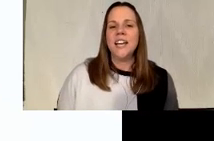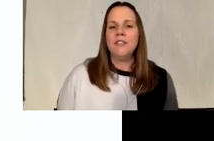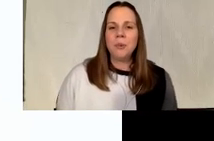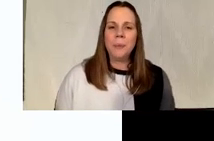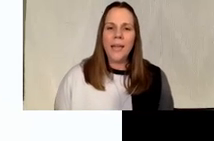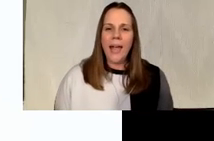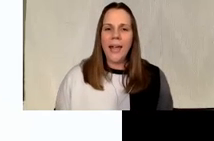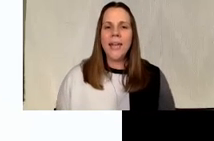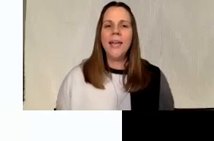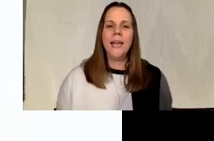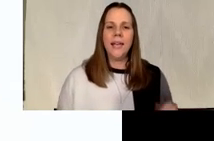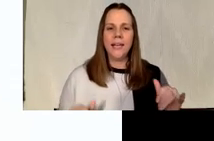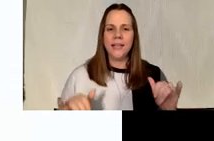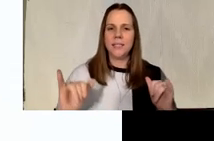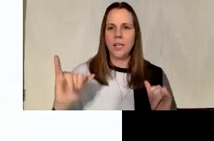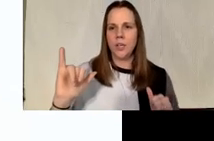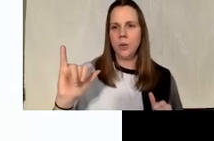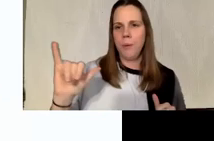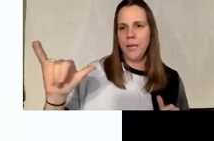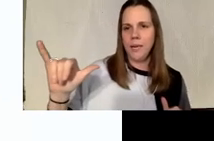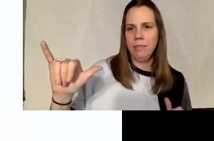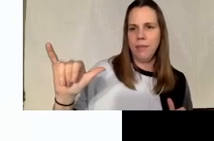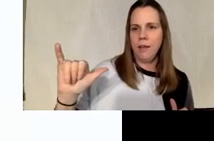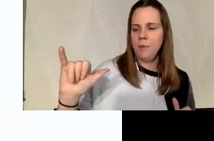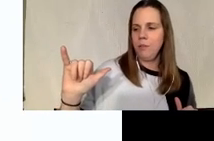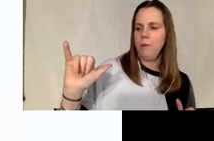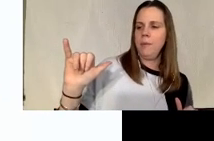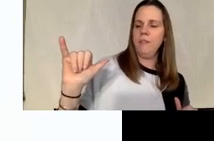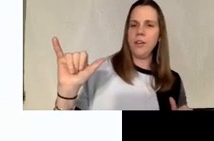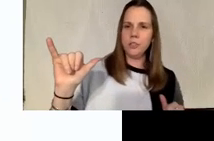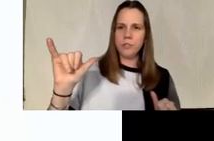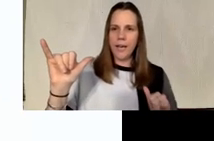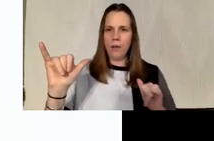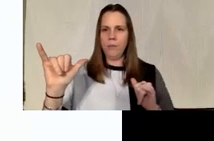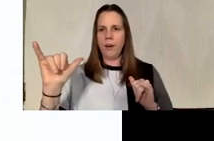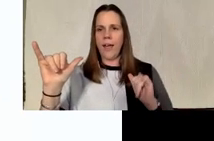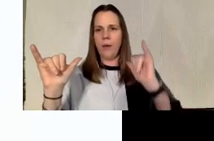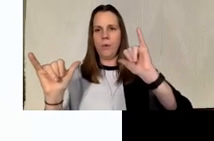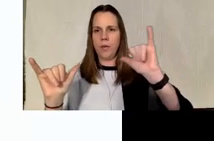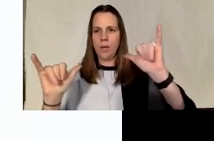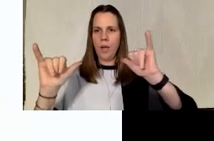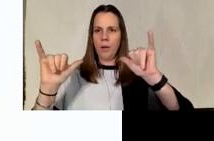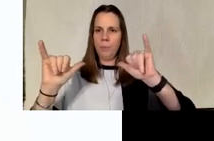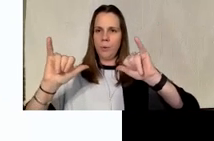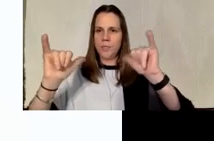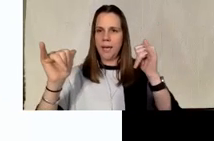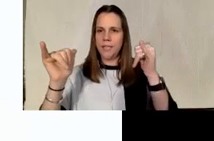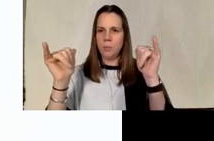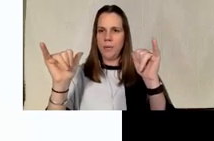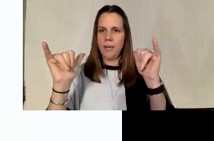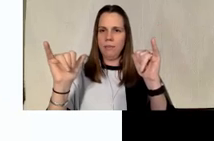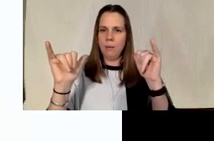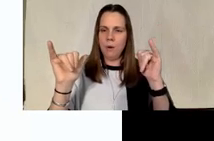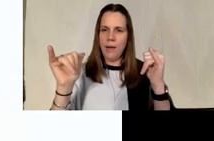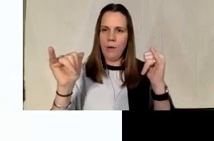The sign for play is your pinky and thumb. Your 3 middle fingers are down. They're out on both sides.